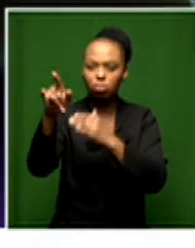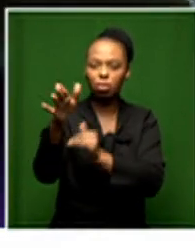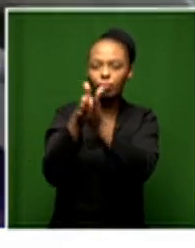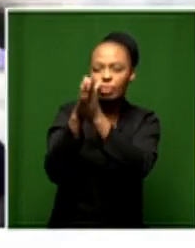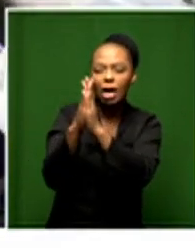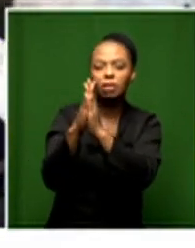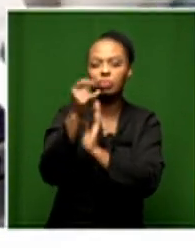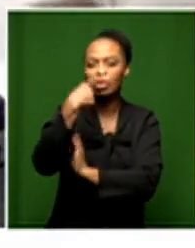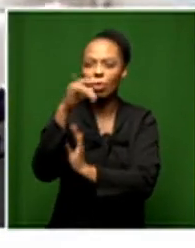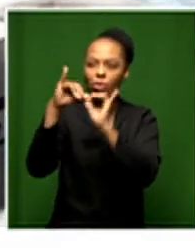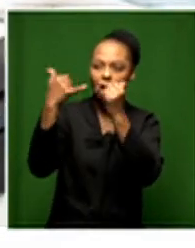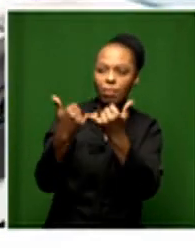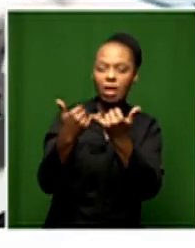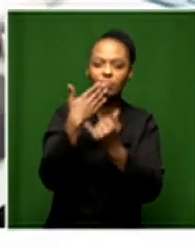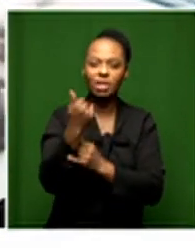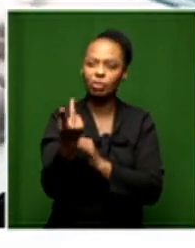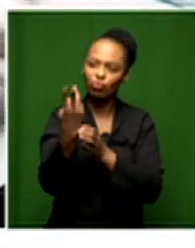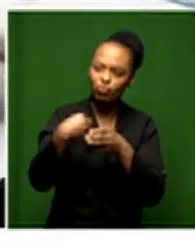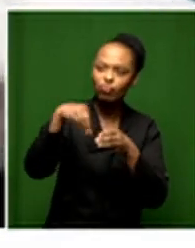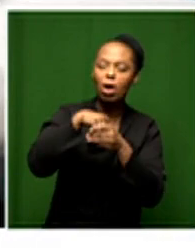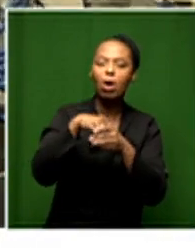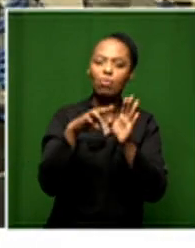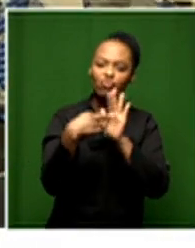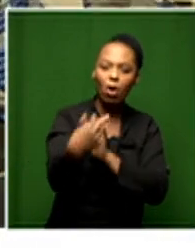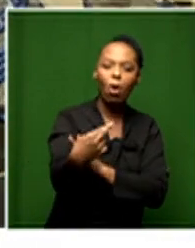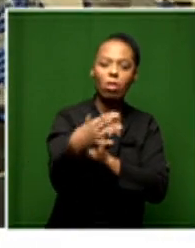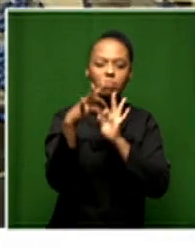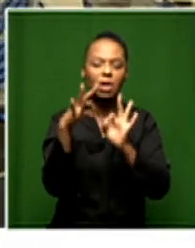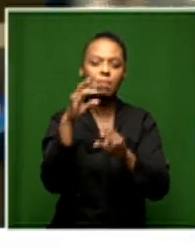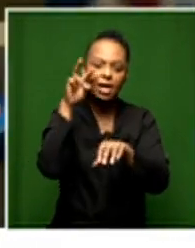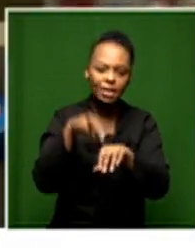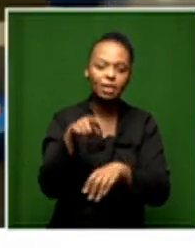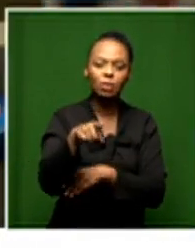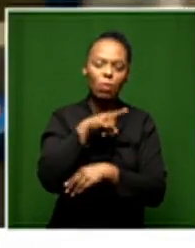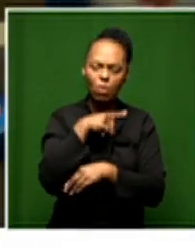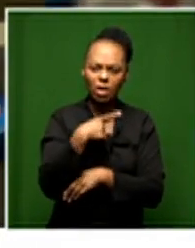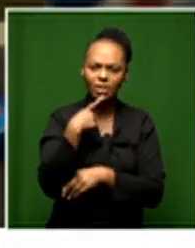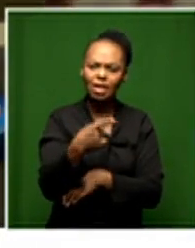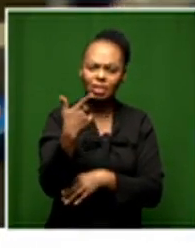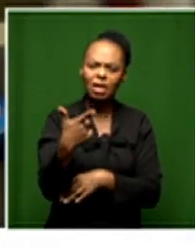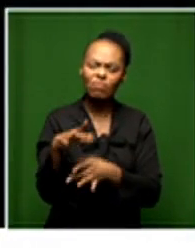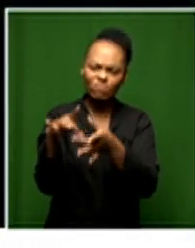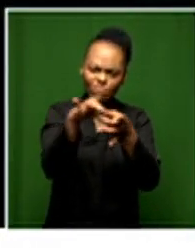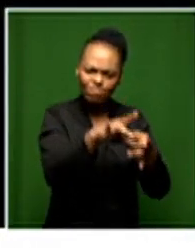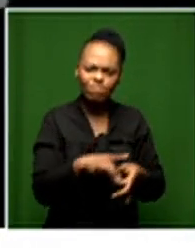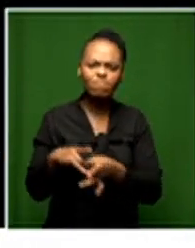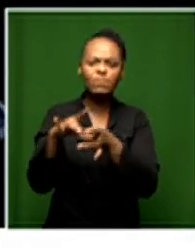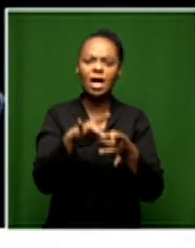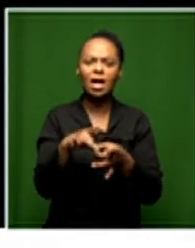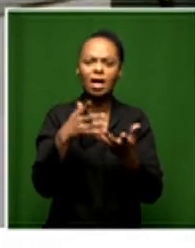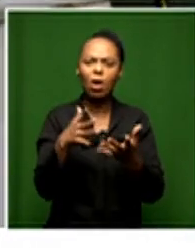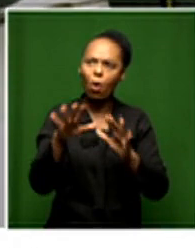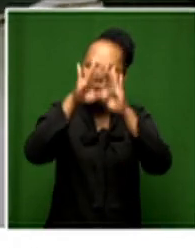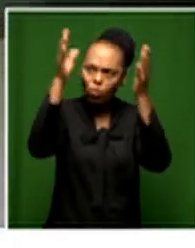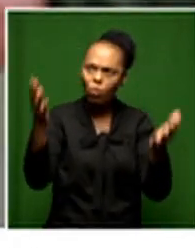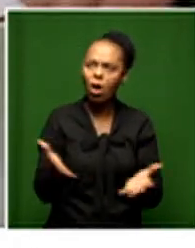pharmaceutical companies to play their part and to play their role. Because as you said, I mean, it's quite a unique situation.